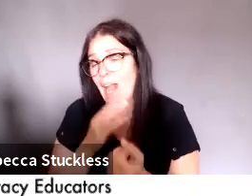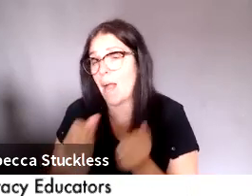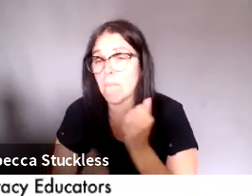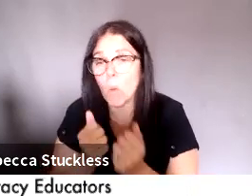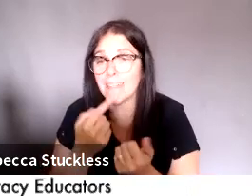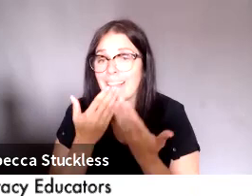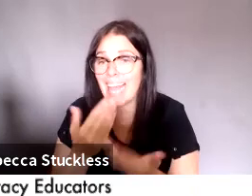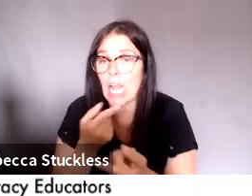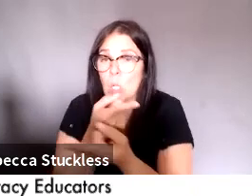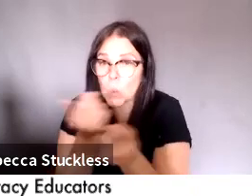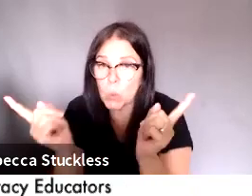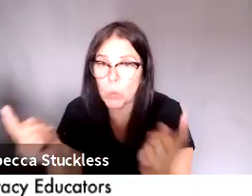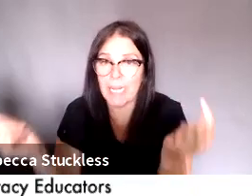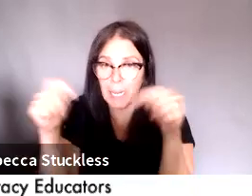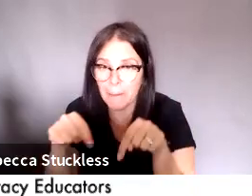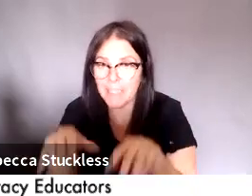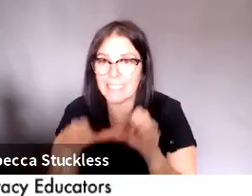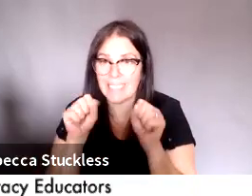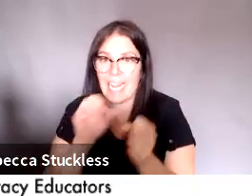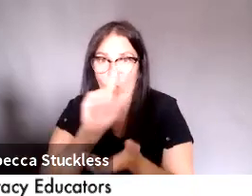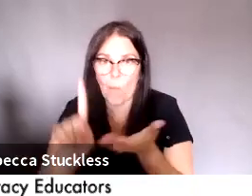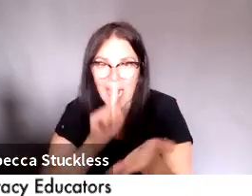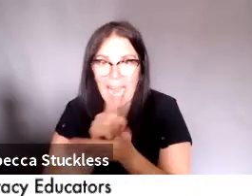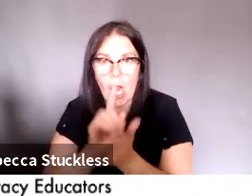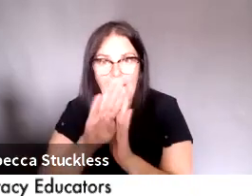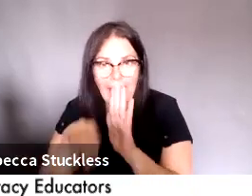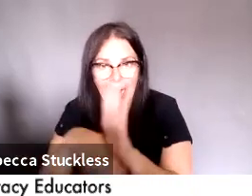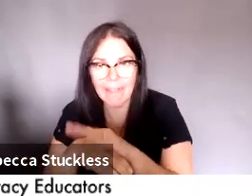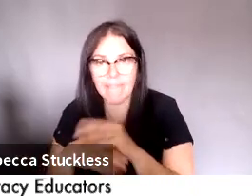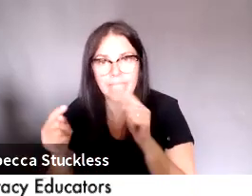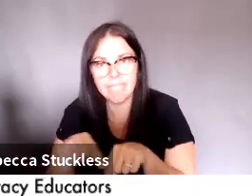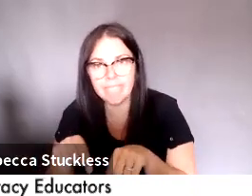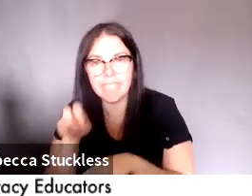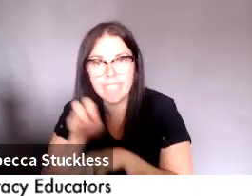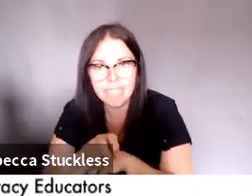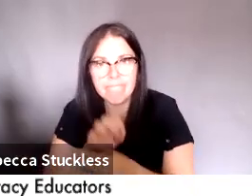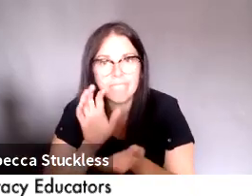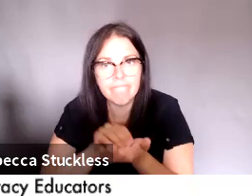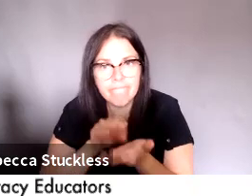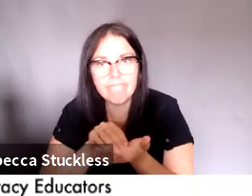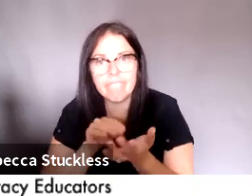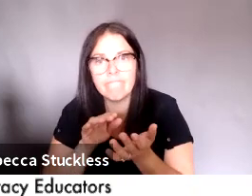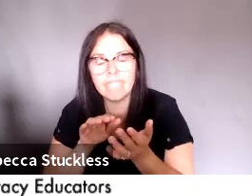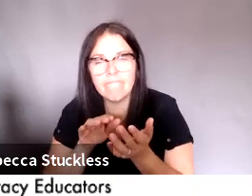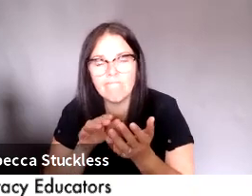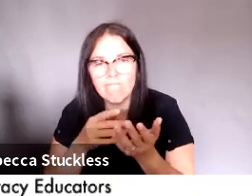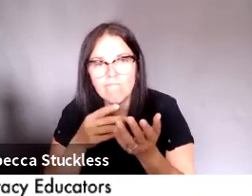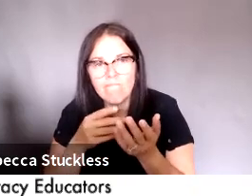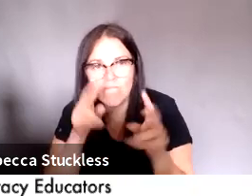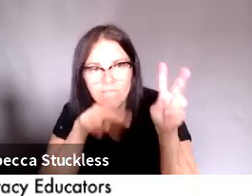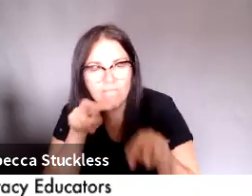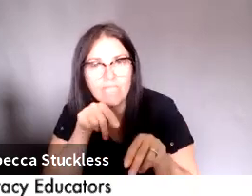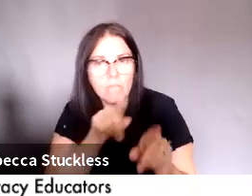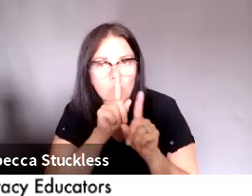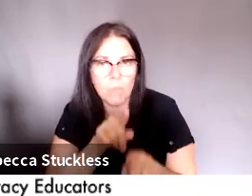of you for taking this hour and a half out of your day to join us and to do a little bit of a walkthrough of this report, which